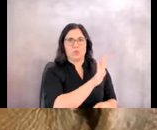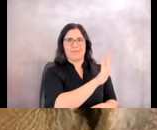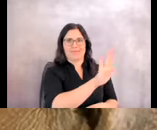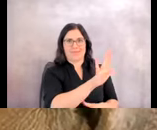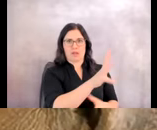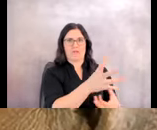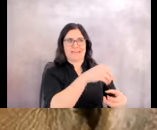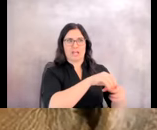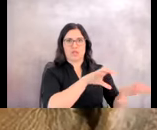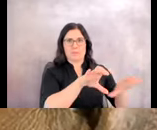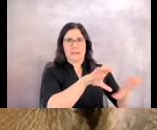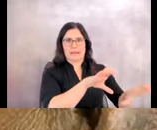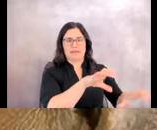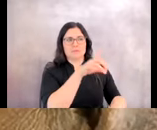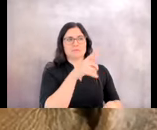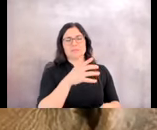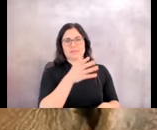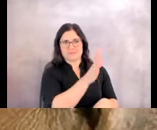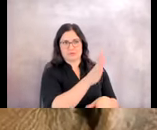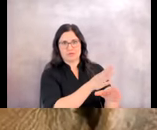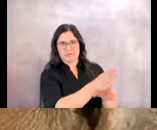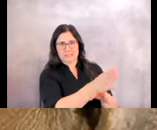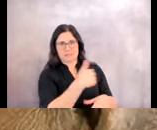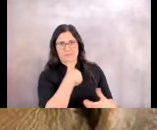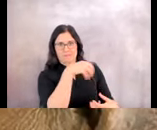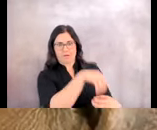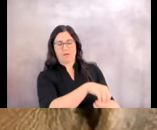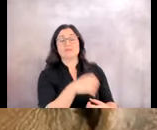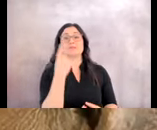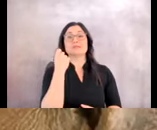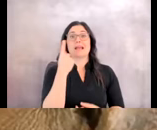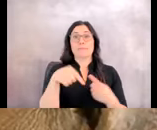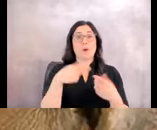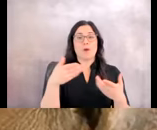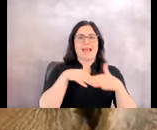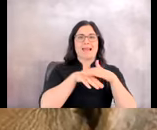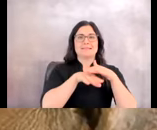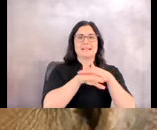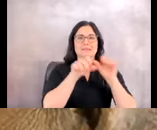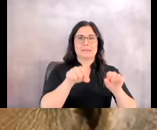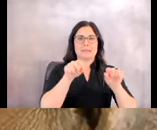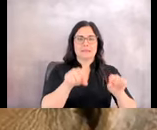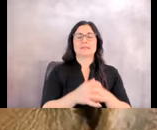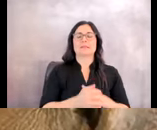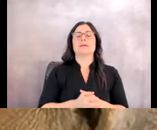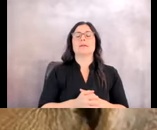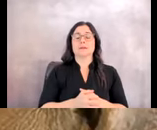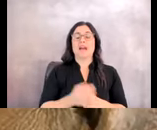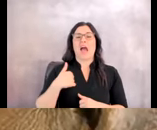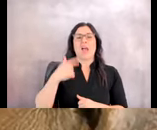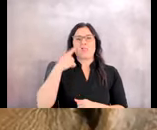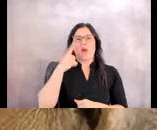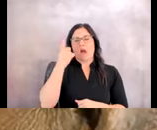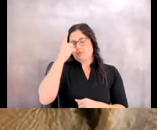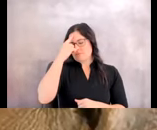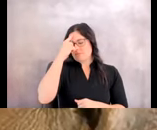career. For me, this is a lot about access. You know, it's in what I was thinking about this morning as